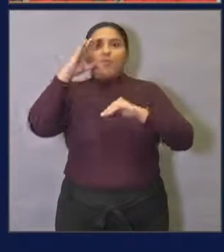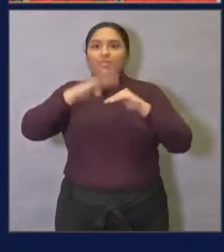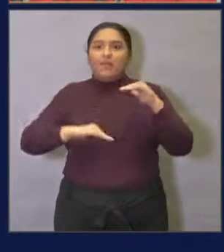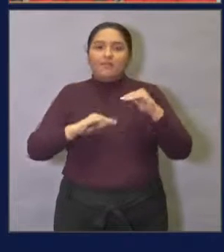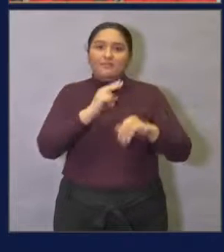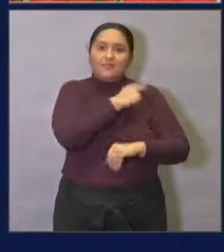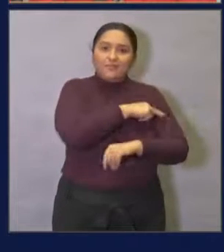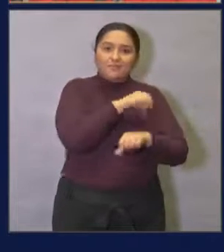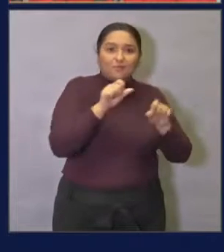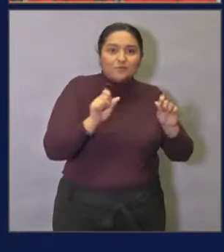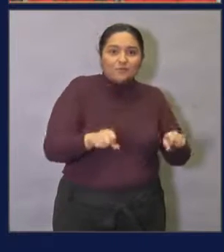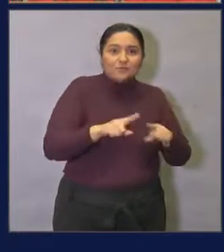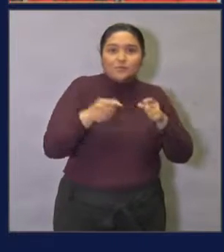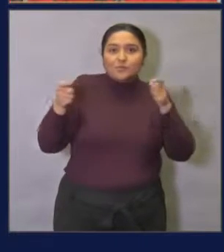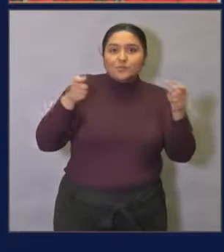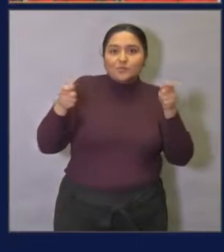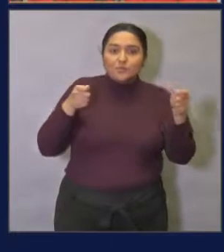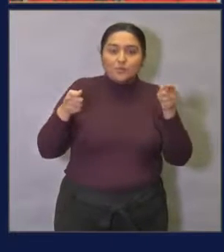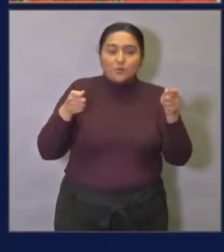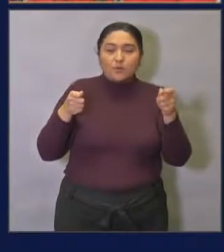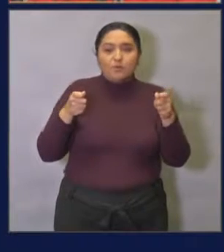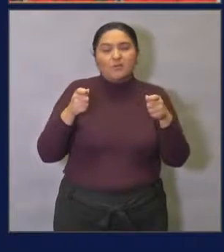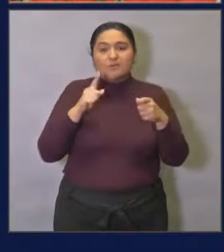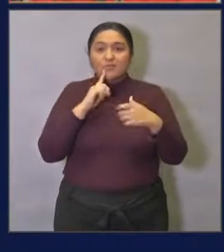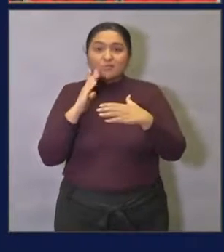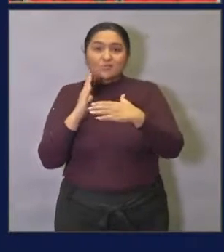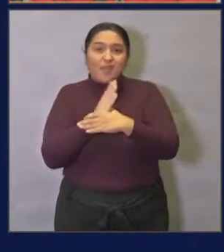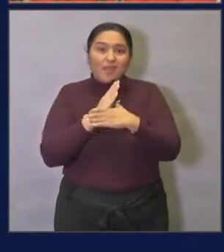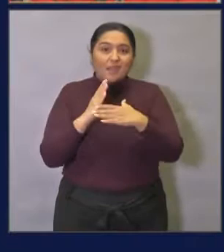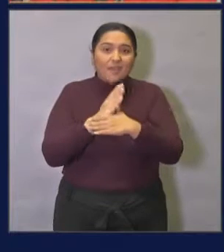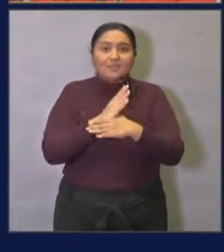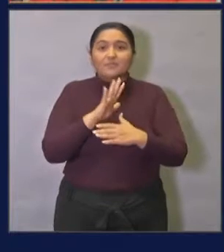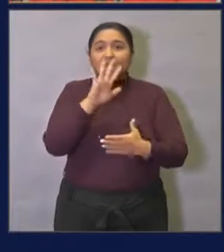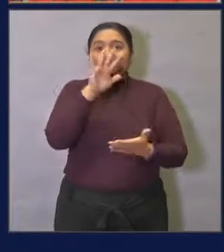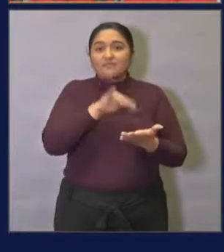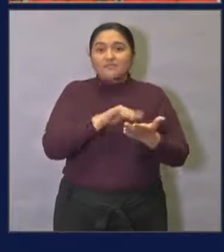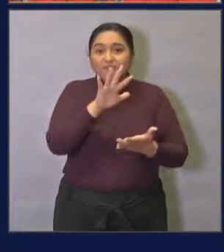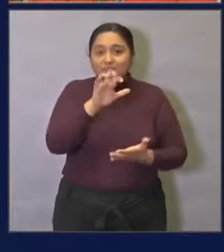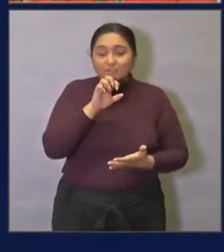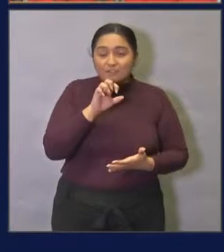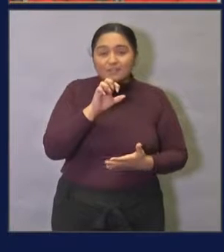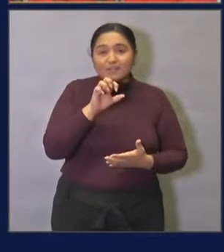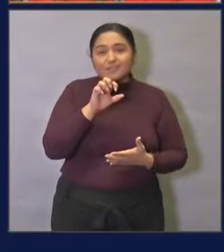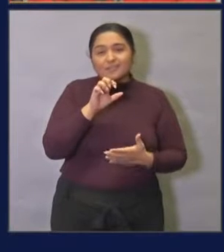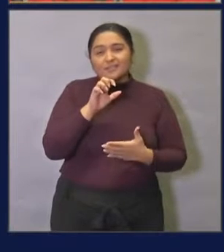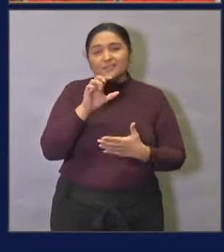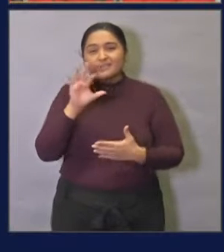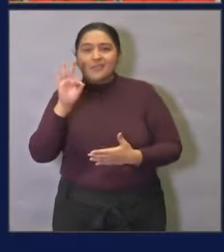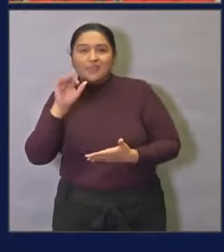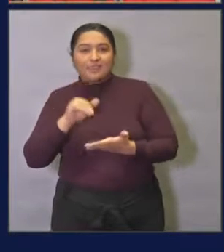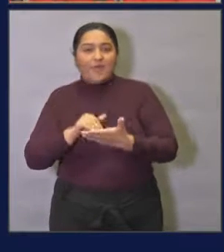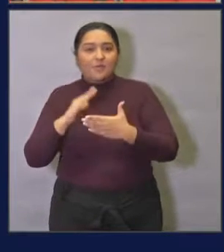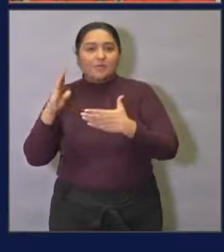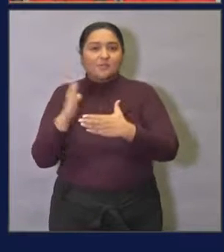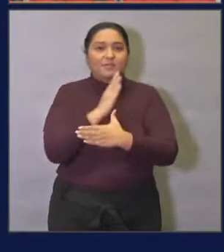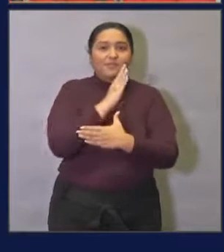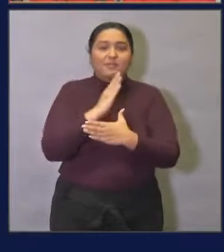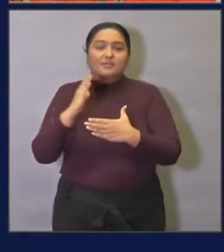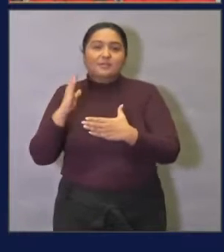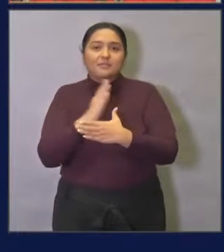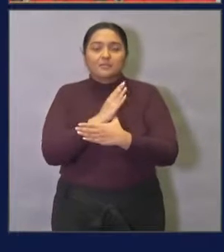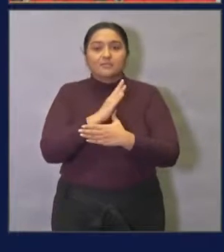hospital to surge, ranging anywhere between 5,500 and 9,000 total COVID patients in